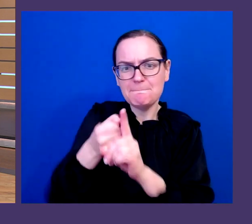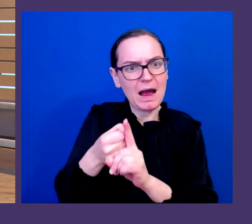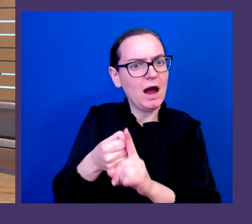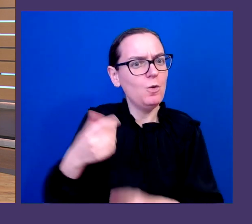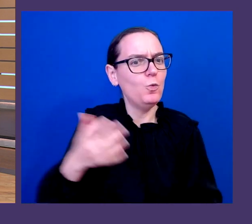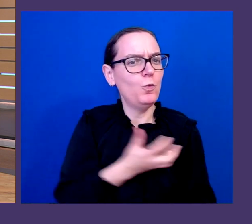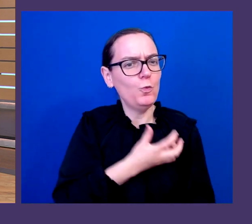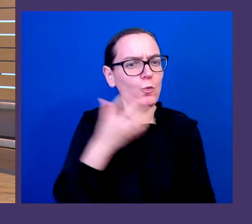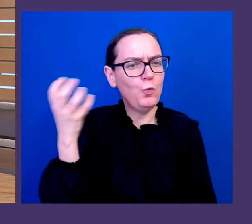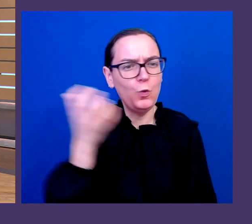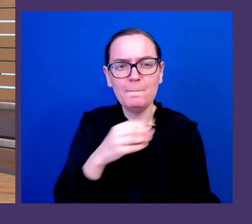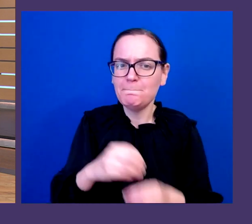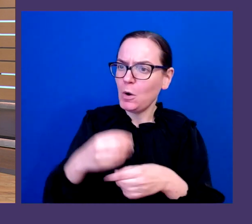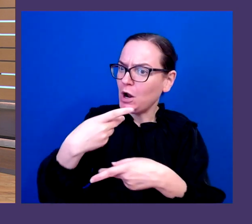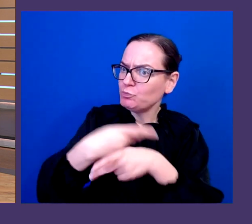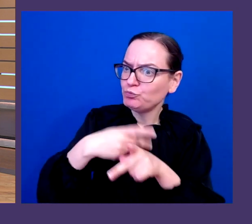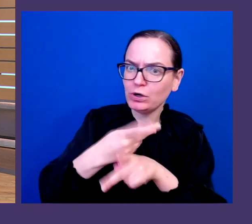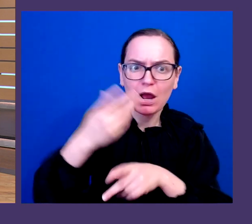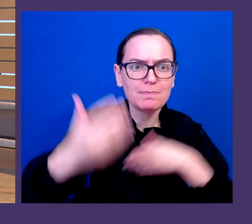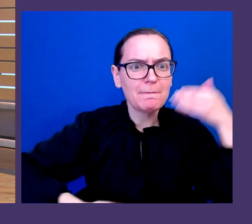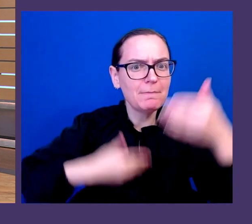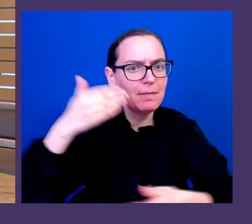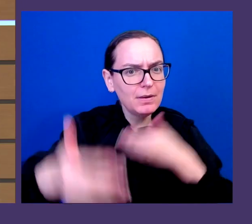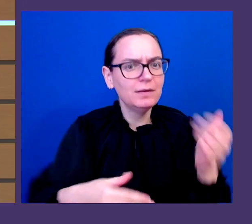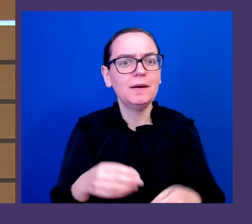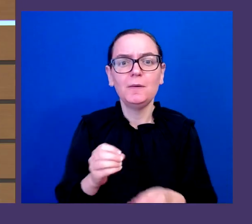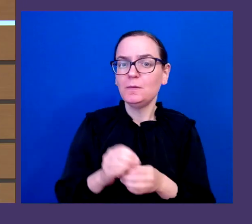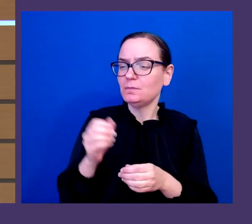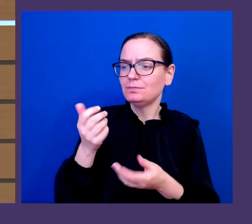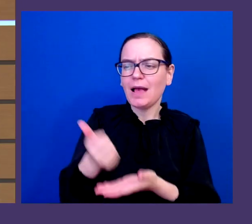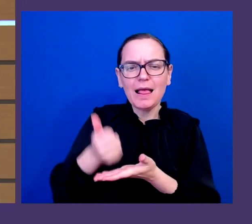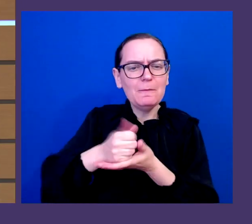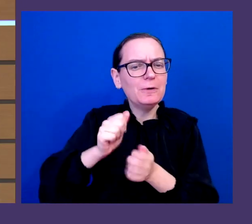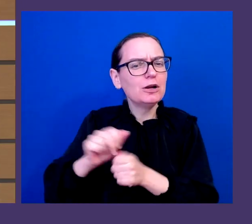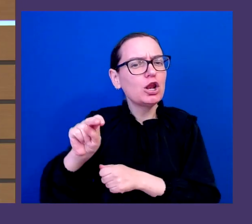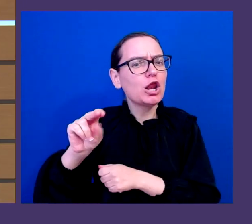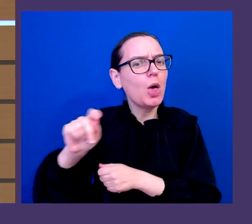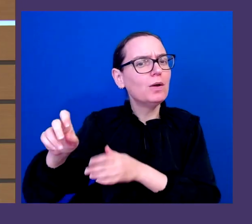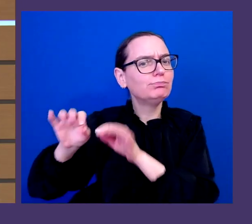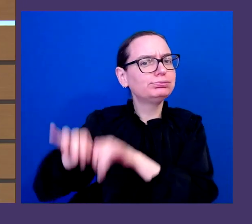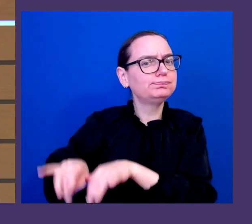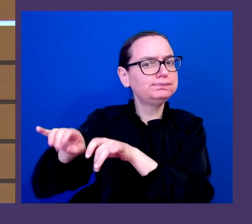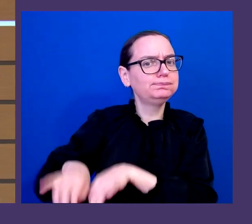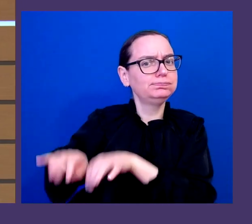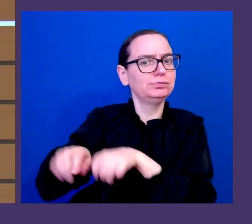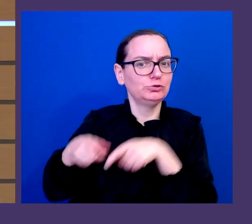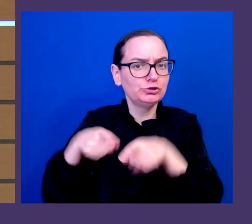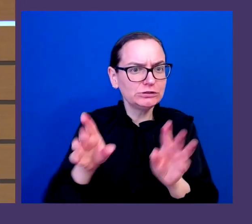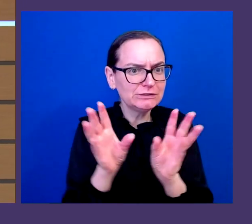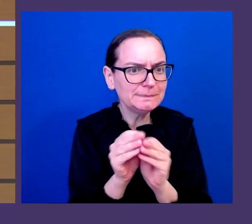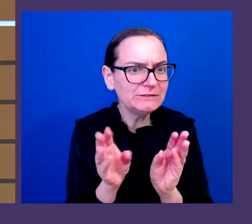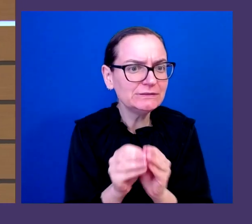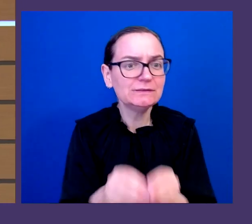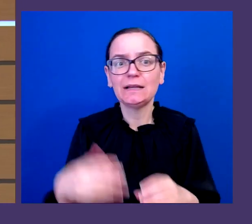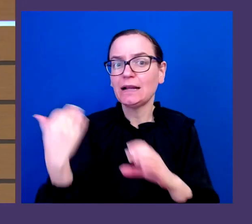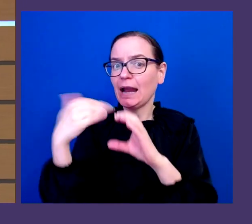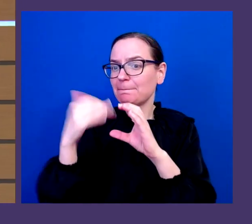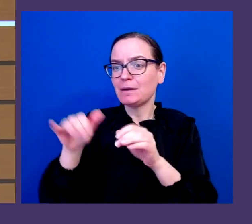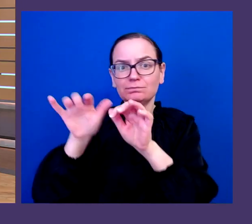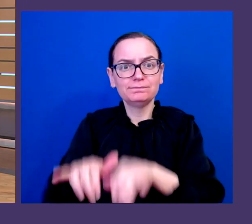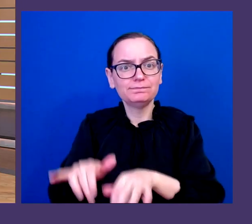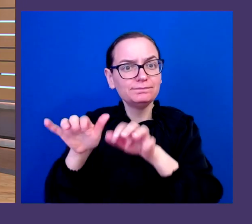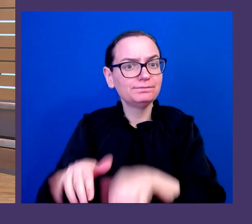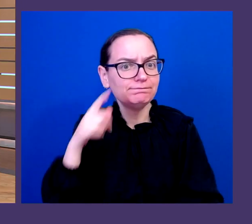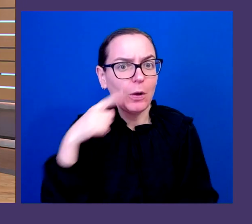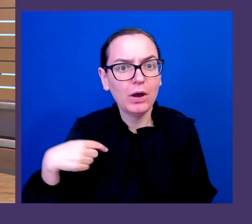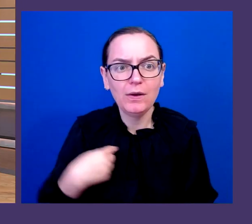compositions, and much more that can enhance everybody's productivity, most notably those people with disabilities. And so a video